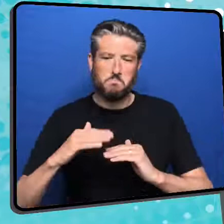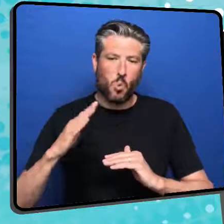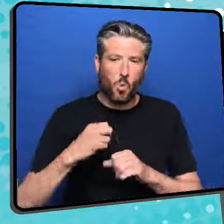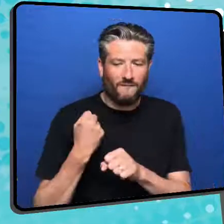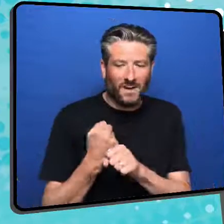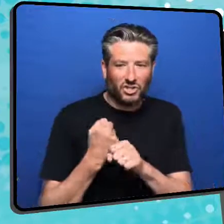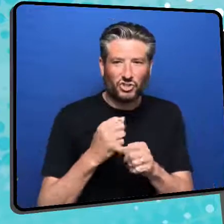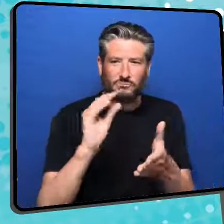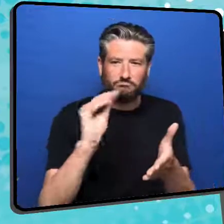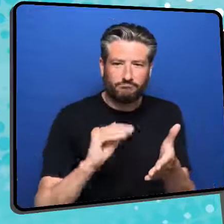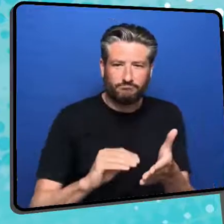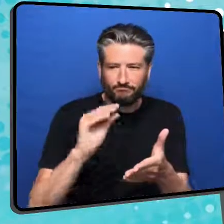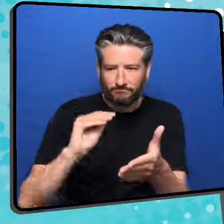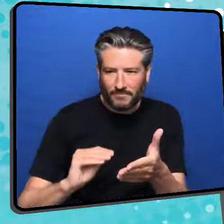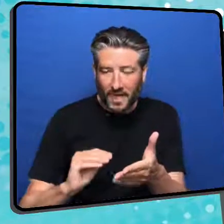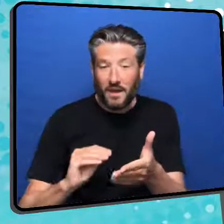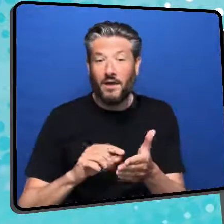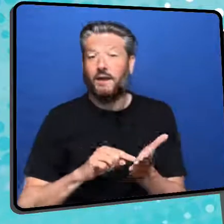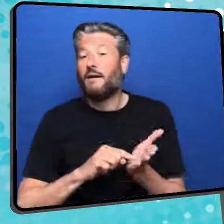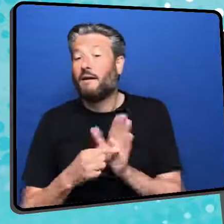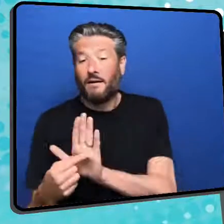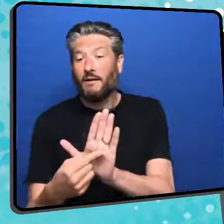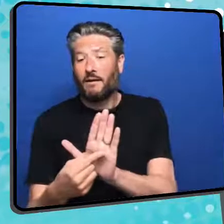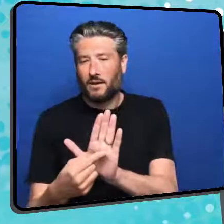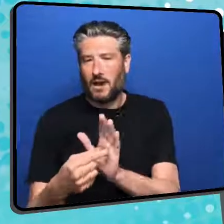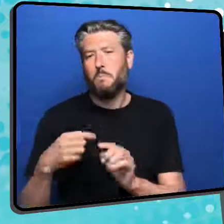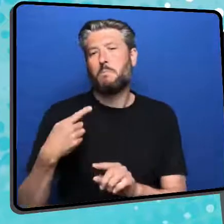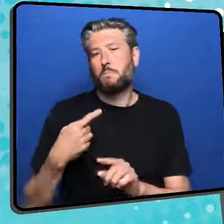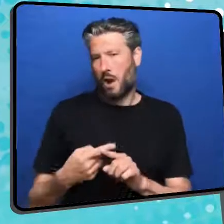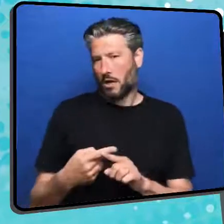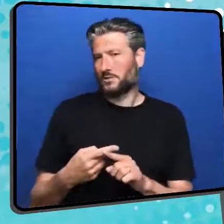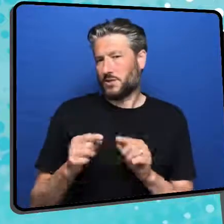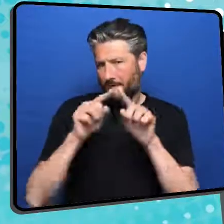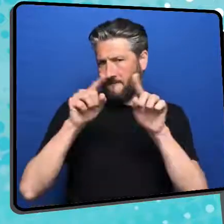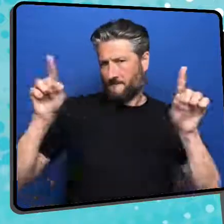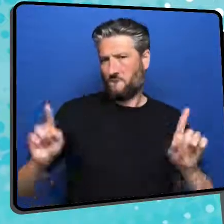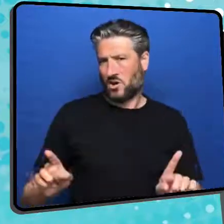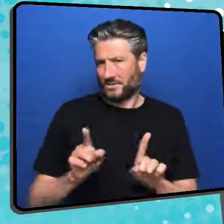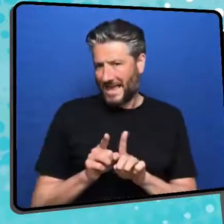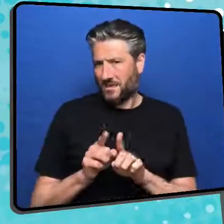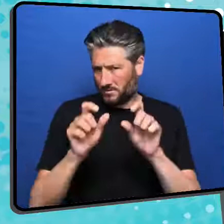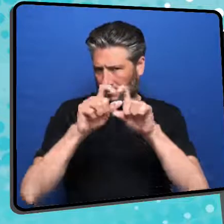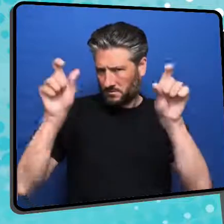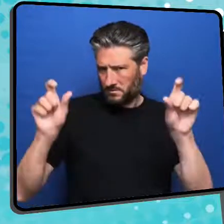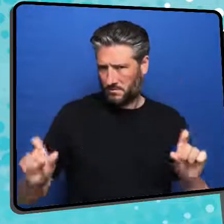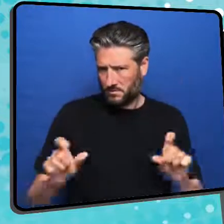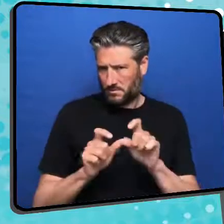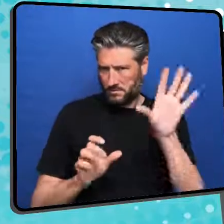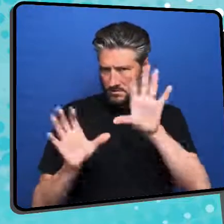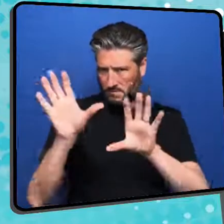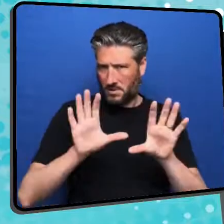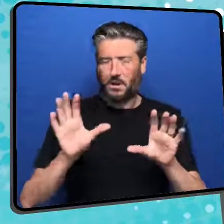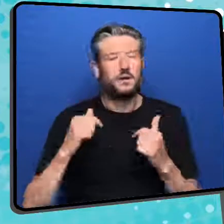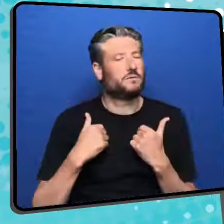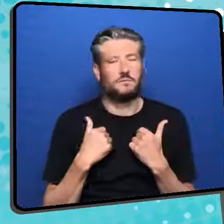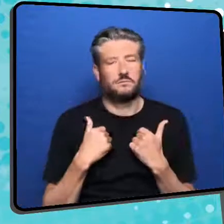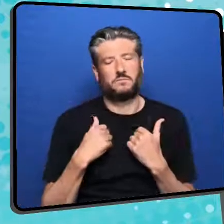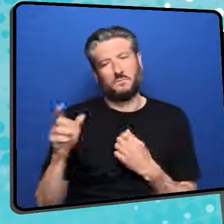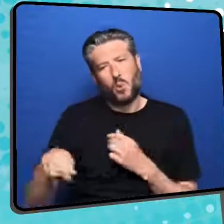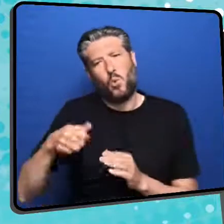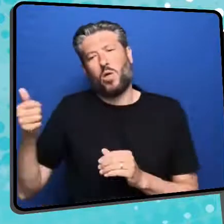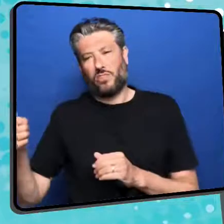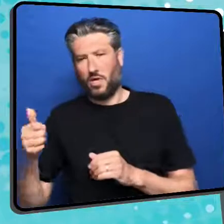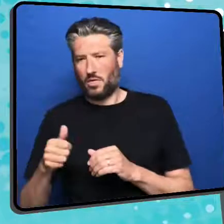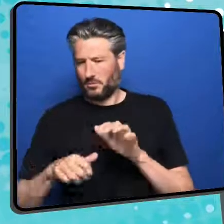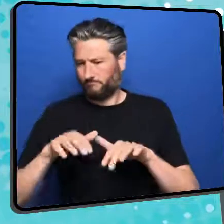front end, but that's not really where I'm involved. And you need to put things into production. But indeed, there's like, you first have 10, 15 days